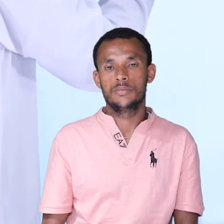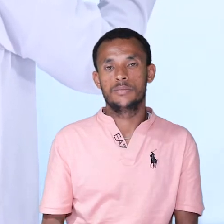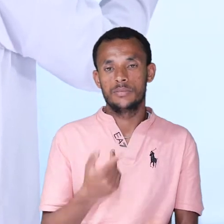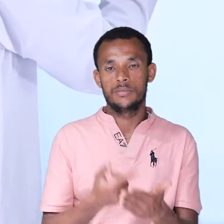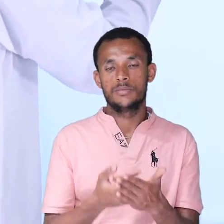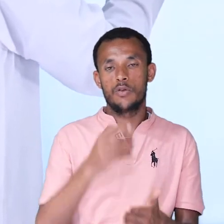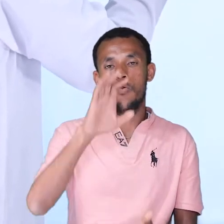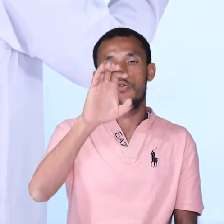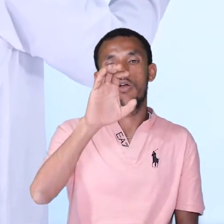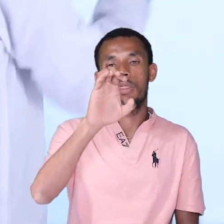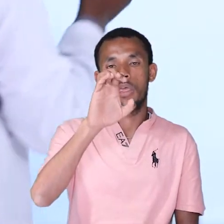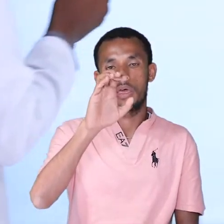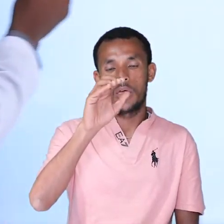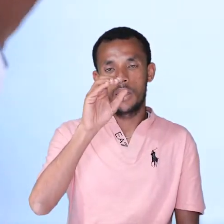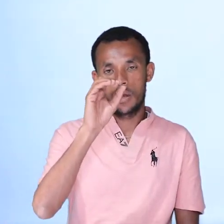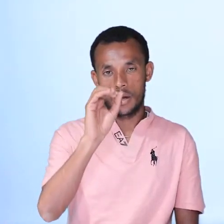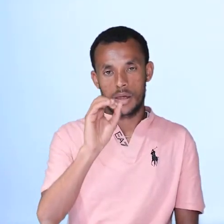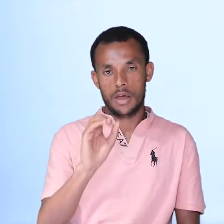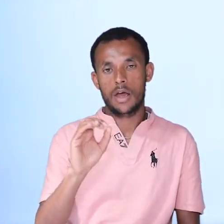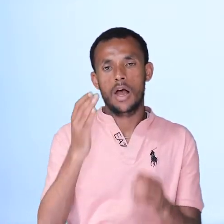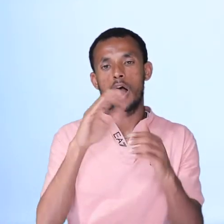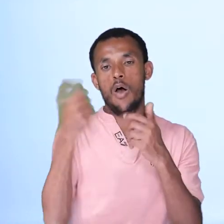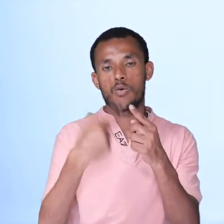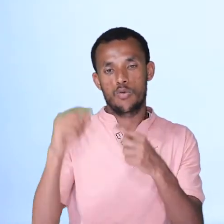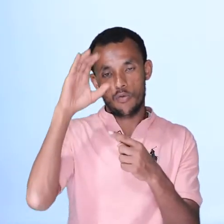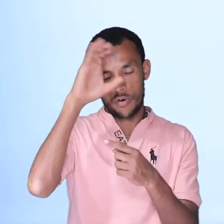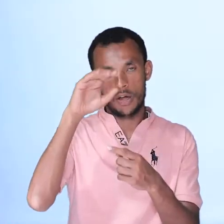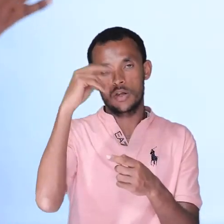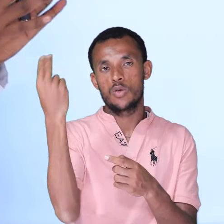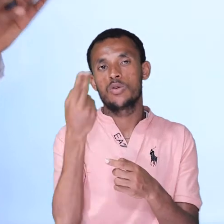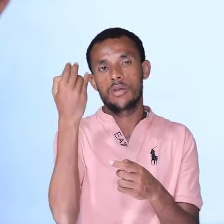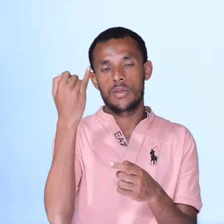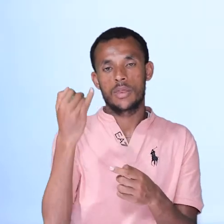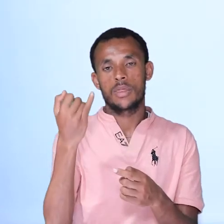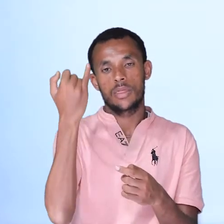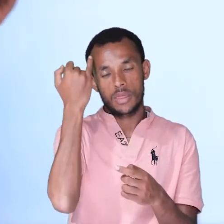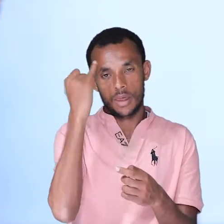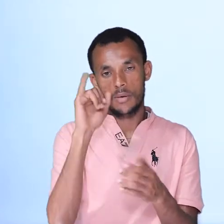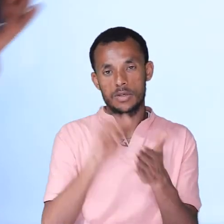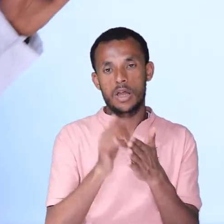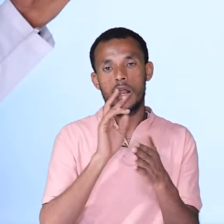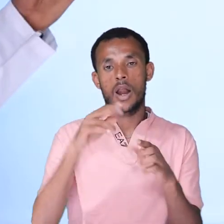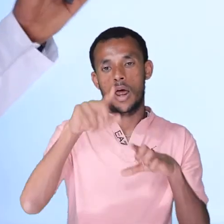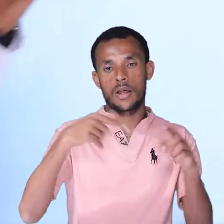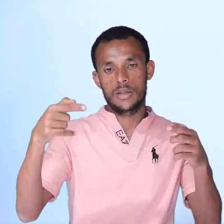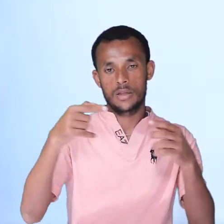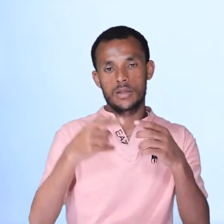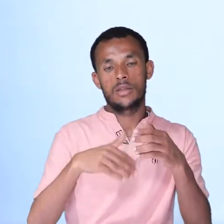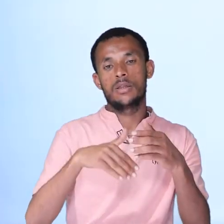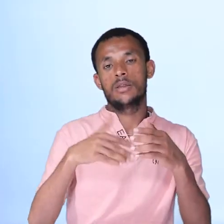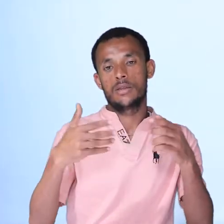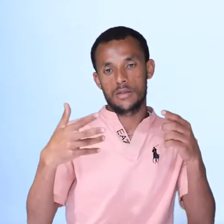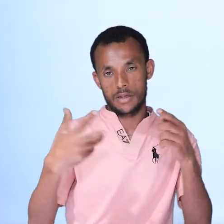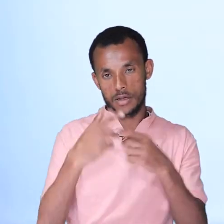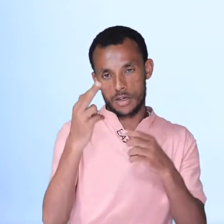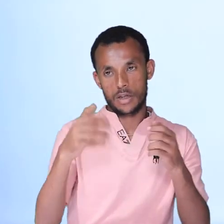This is 40 degree. Therefore, how to find using theorems that are lines intersecting outside a circle and